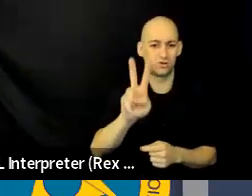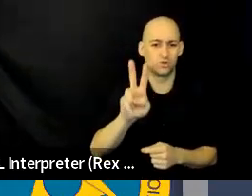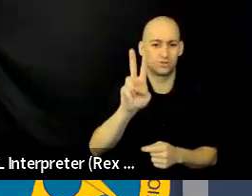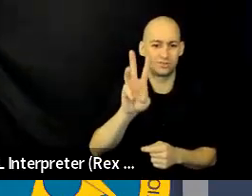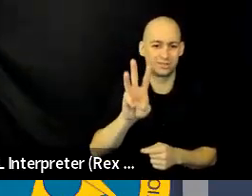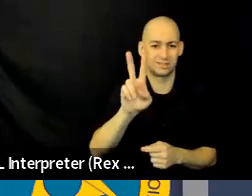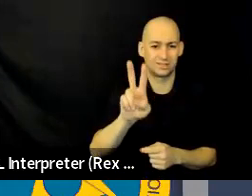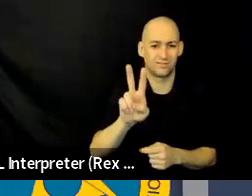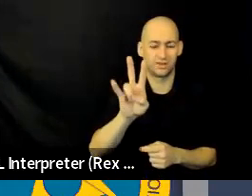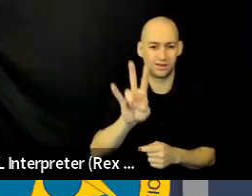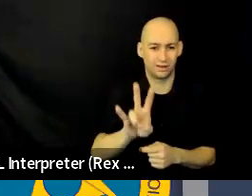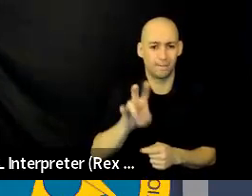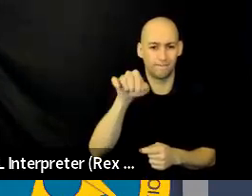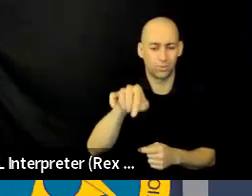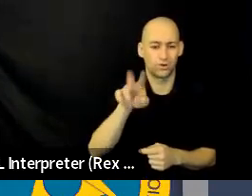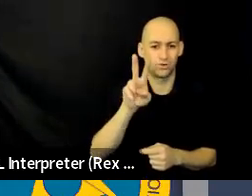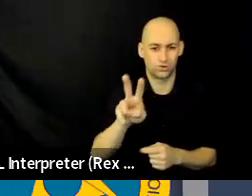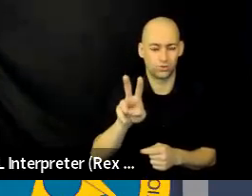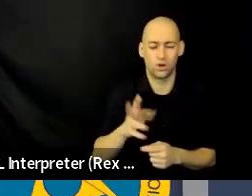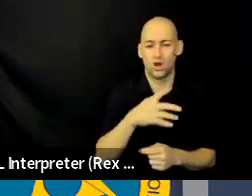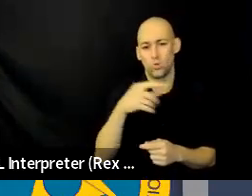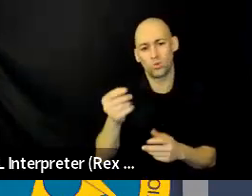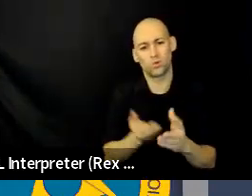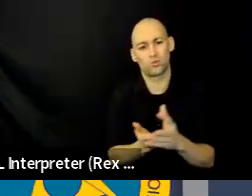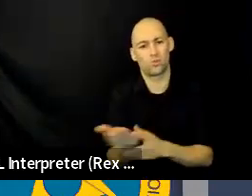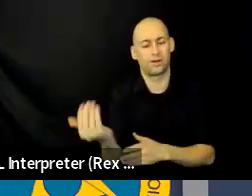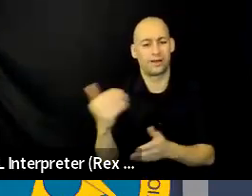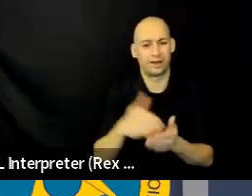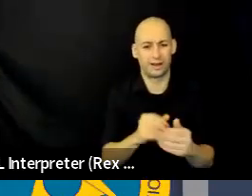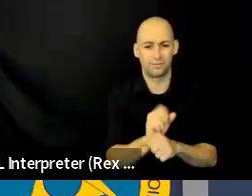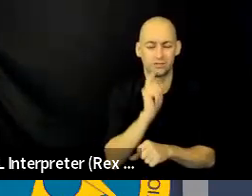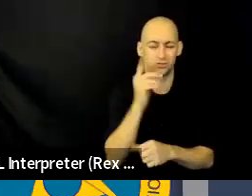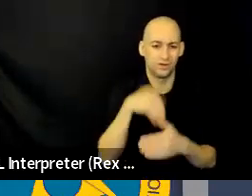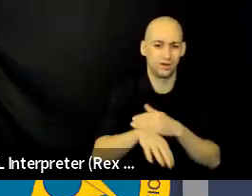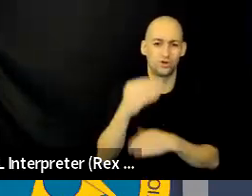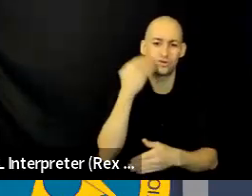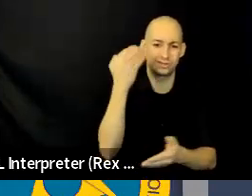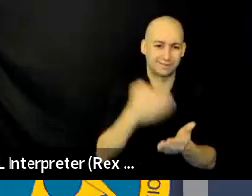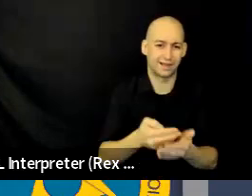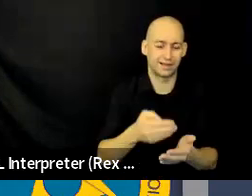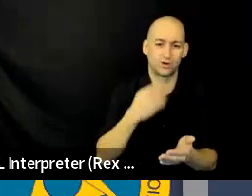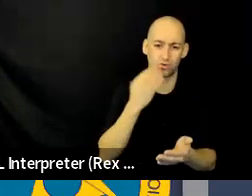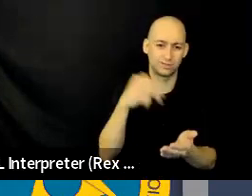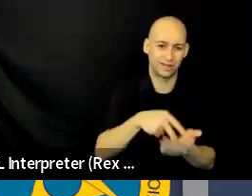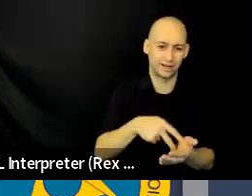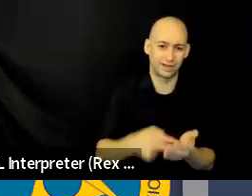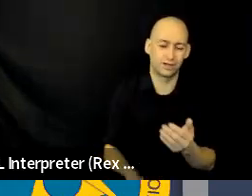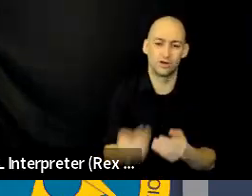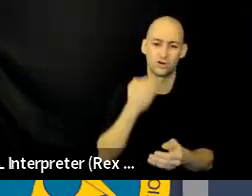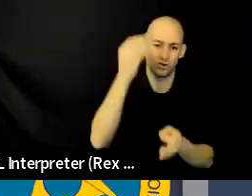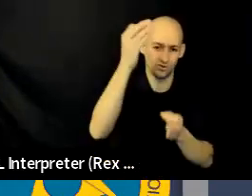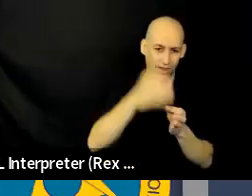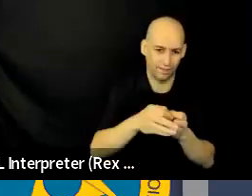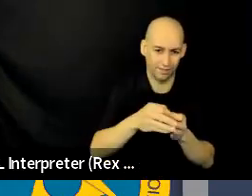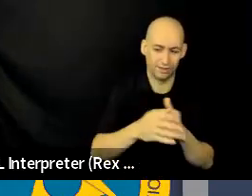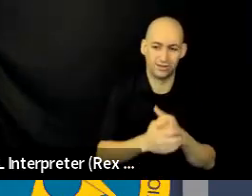7267.2. And so we have gone back through again and again just to make sure we are in good standing here and that we've done this in good faith and we've communicated well with the property owner.